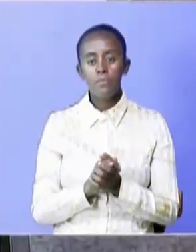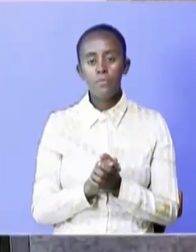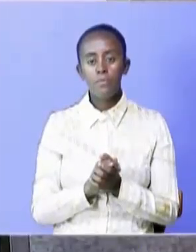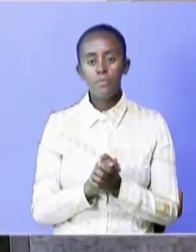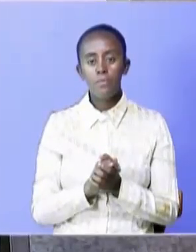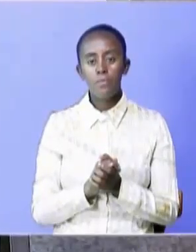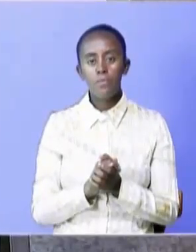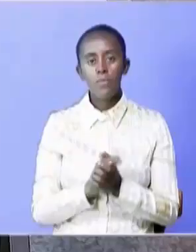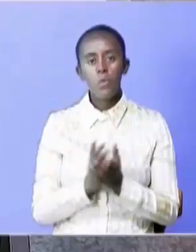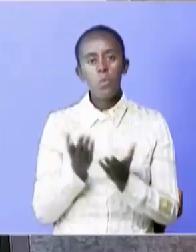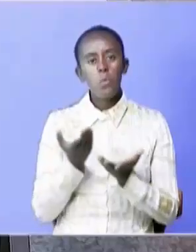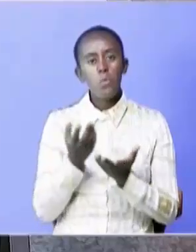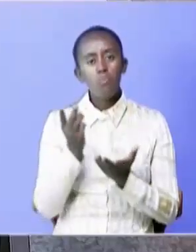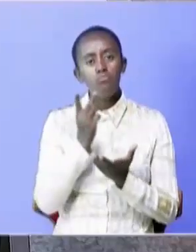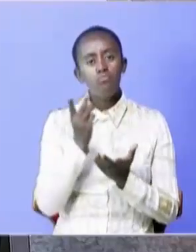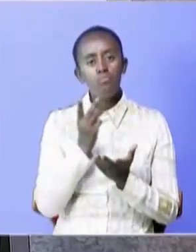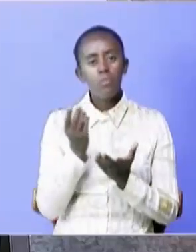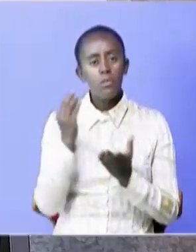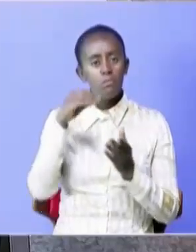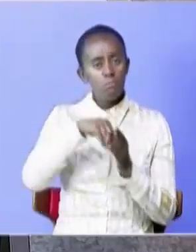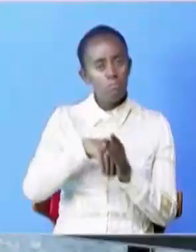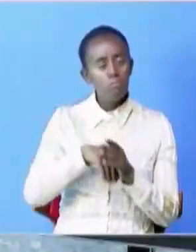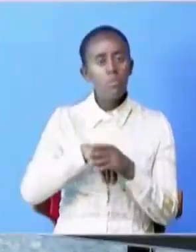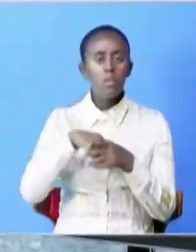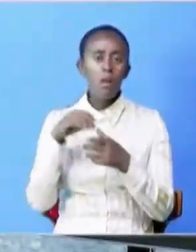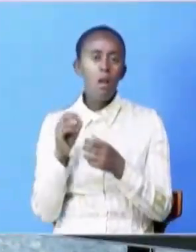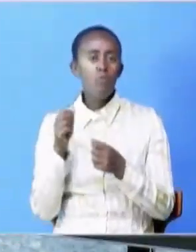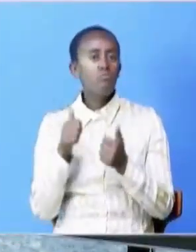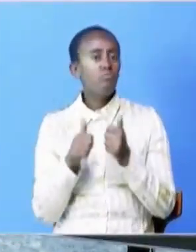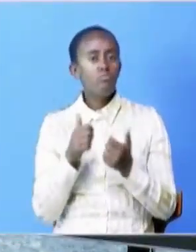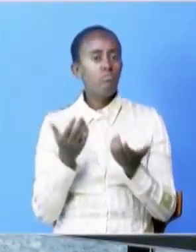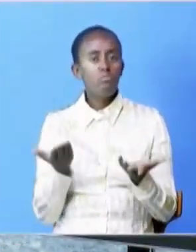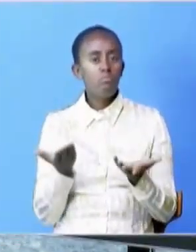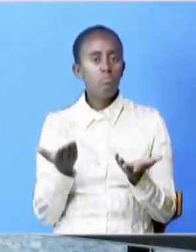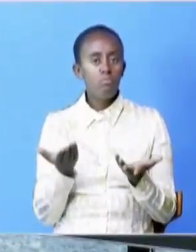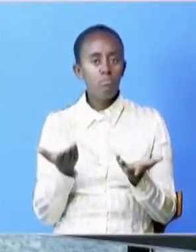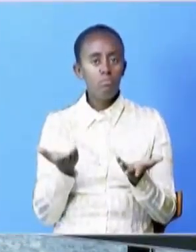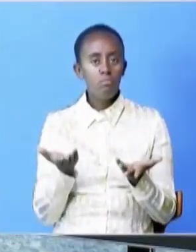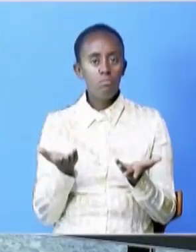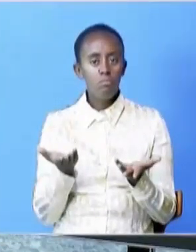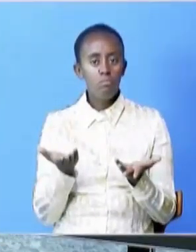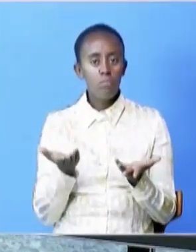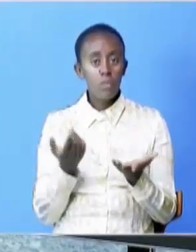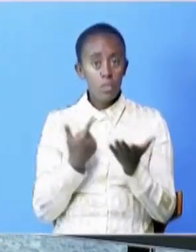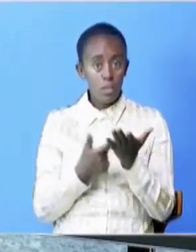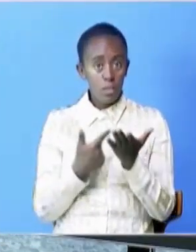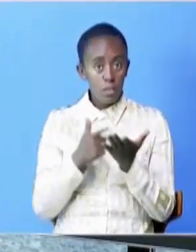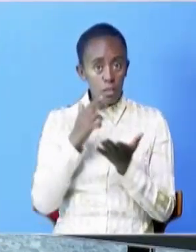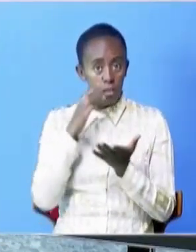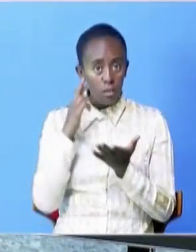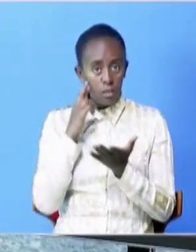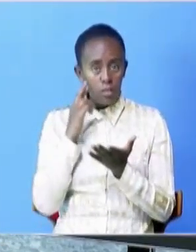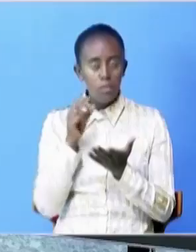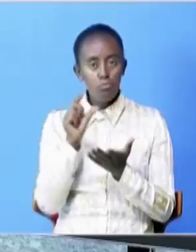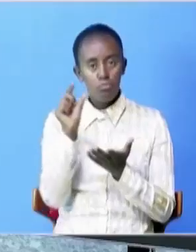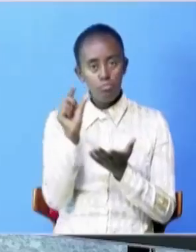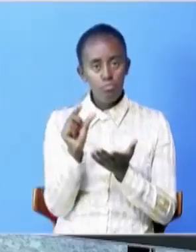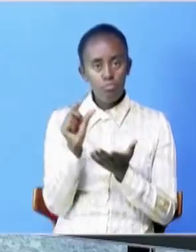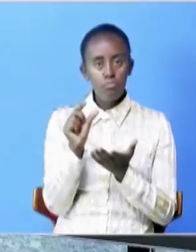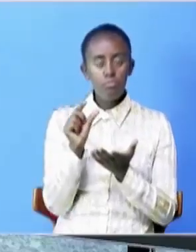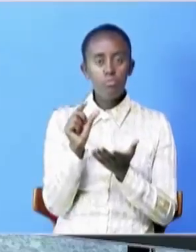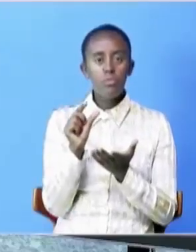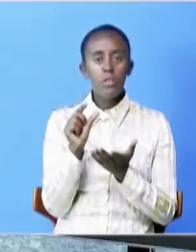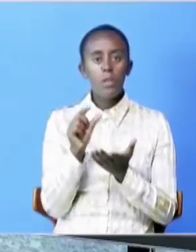So what are internal and external punctuation marks? So in this case, there are punctuation marks that